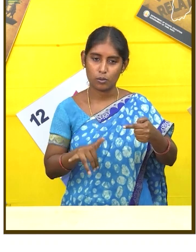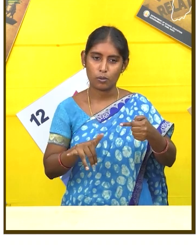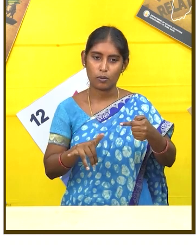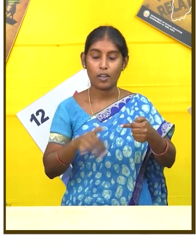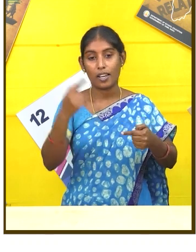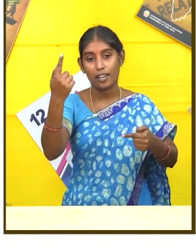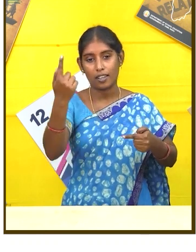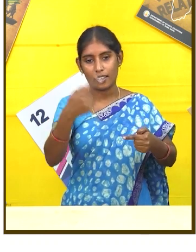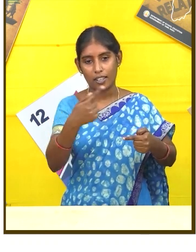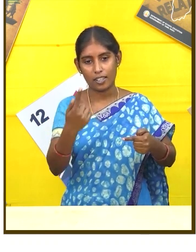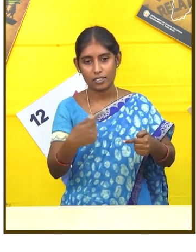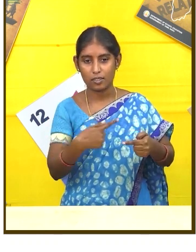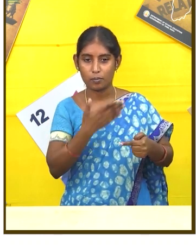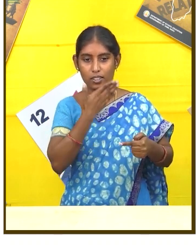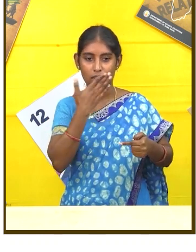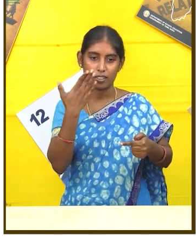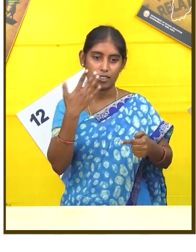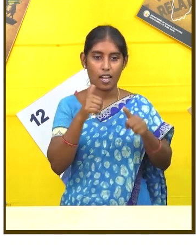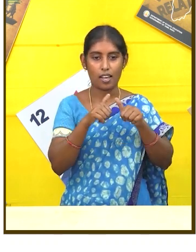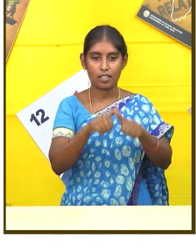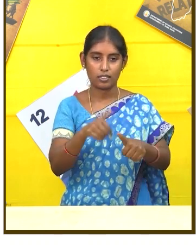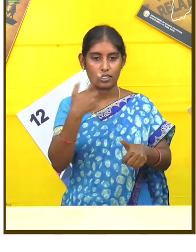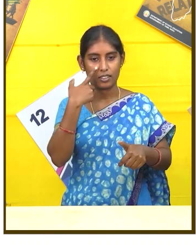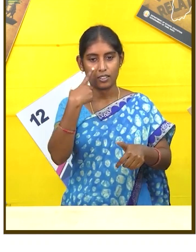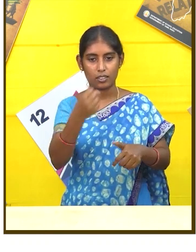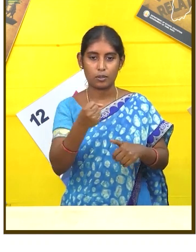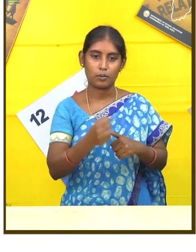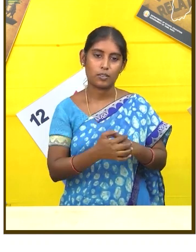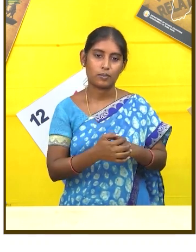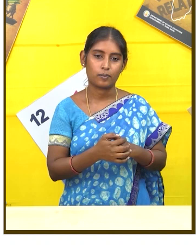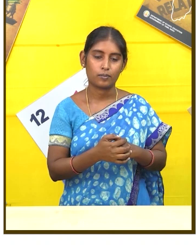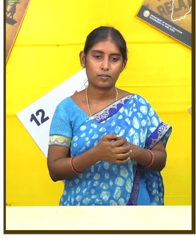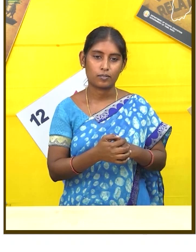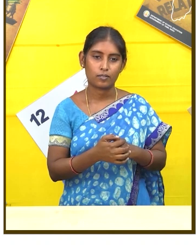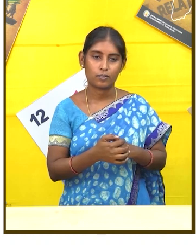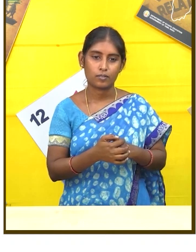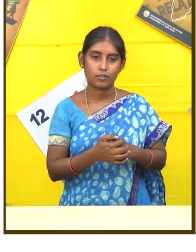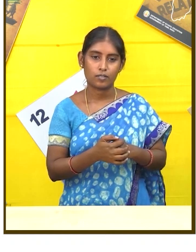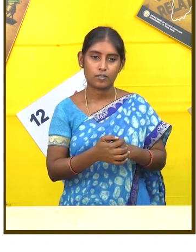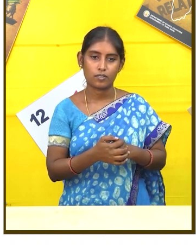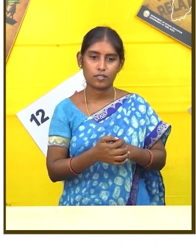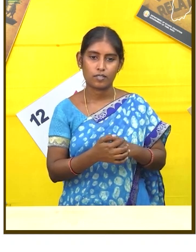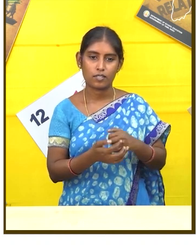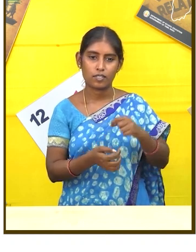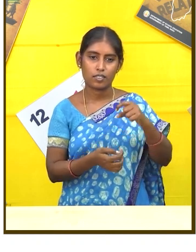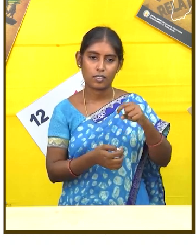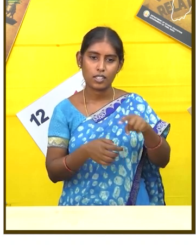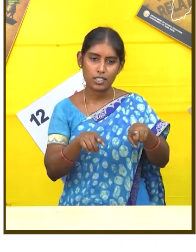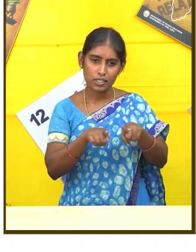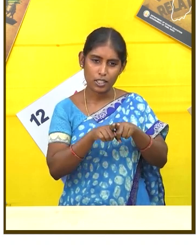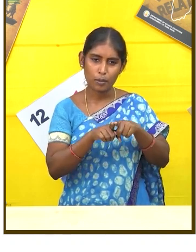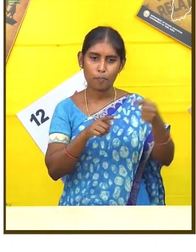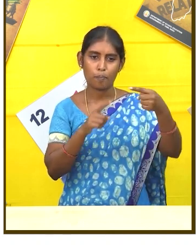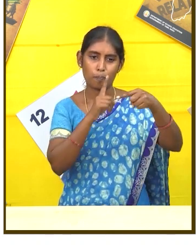anything with the third equation, write it as it is. So the third equation is written. Now you look at that,